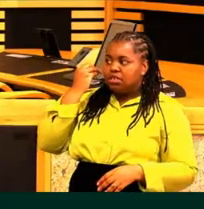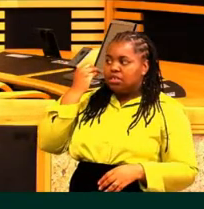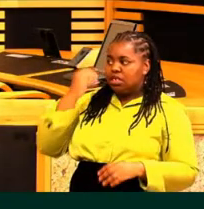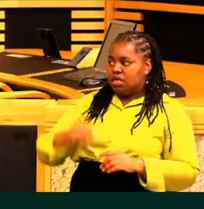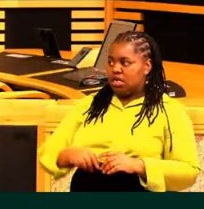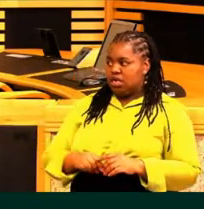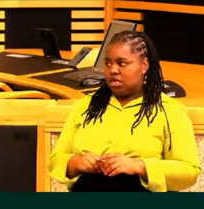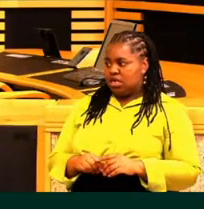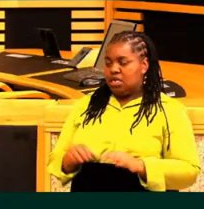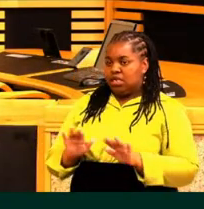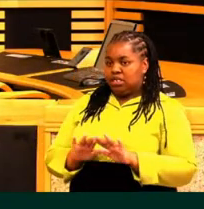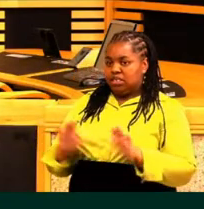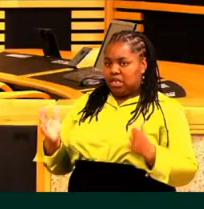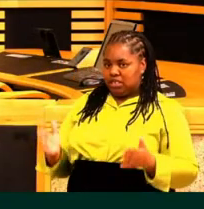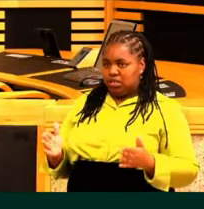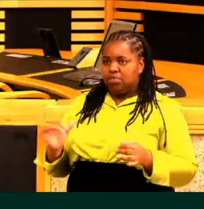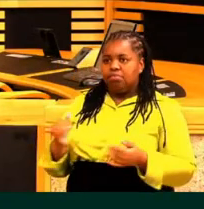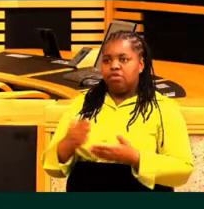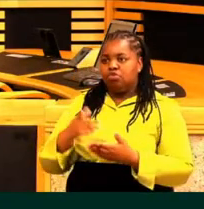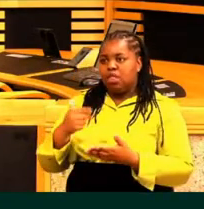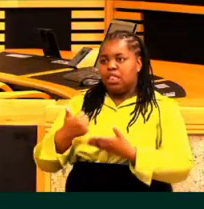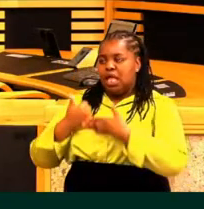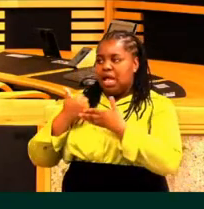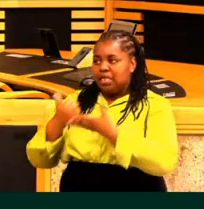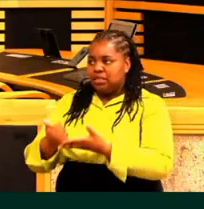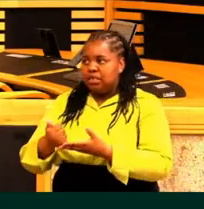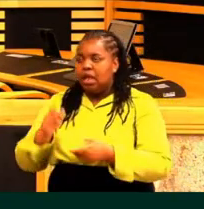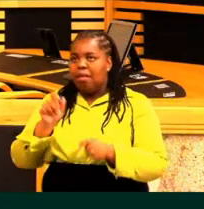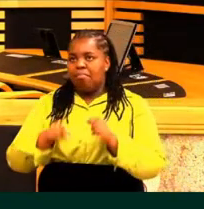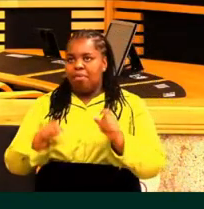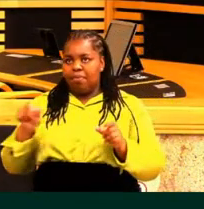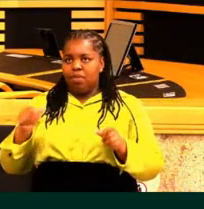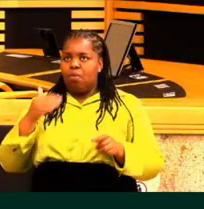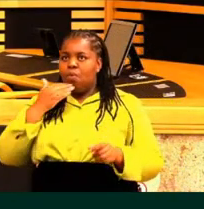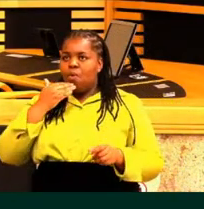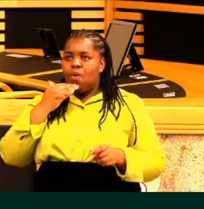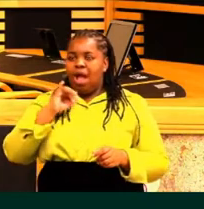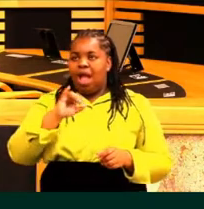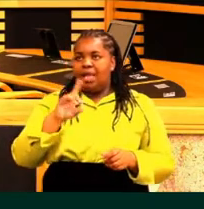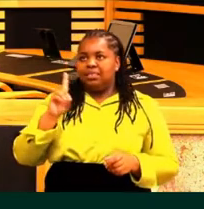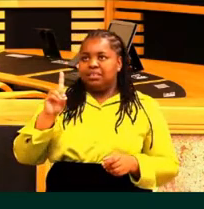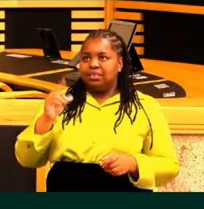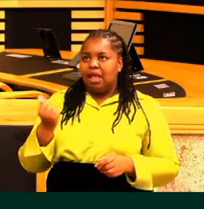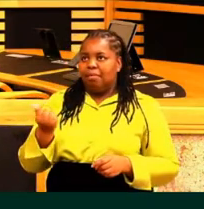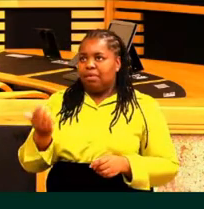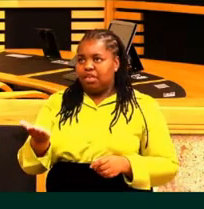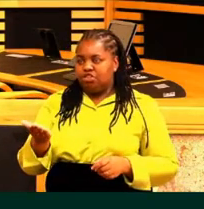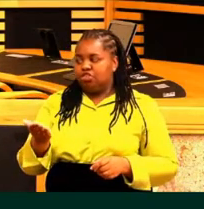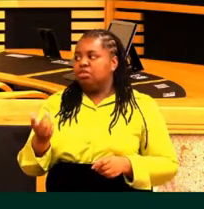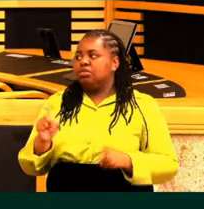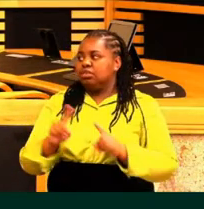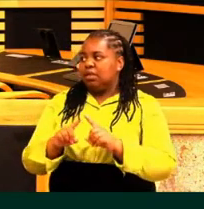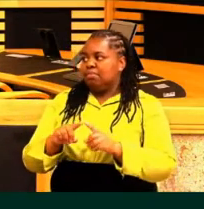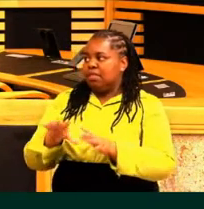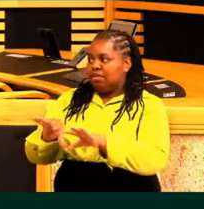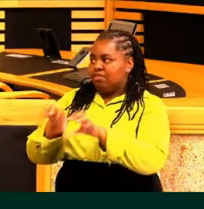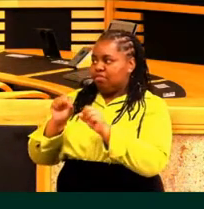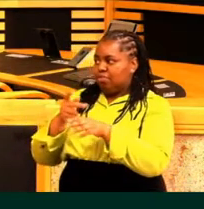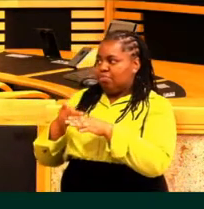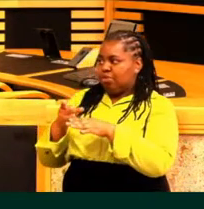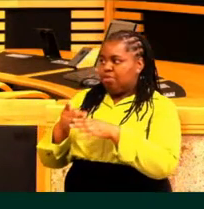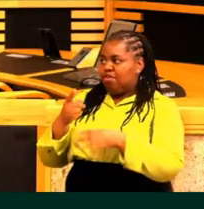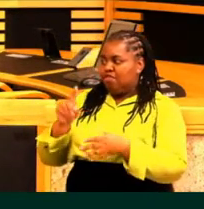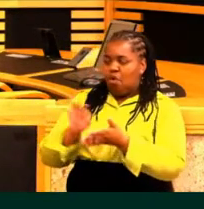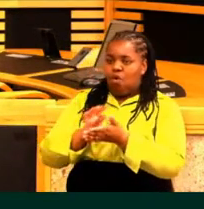desk to assist the participants with ID applications and collections in preparation